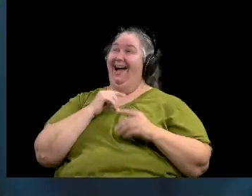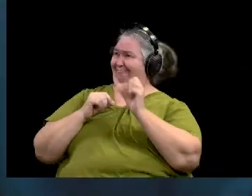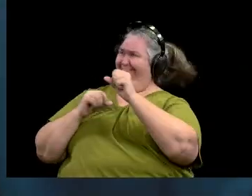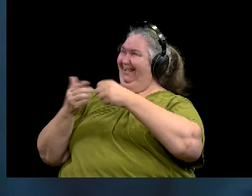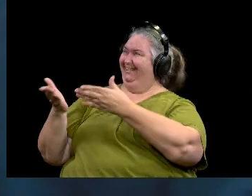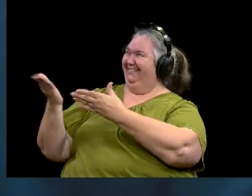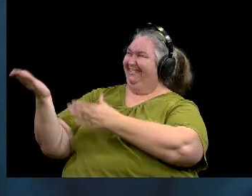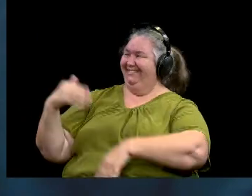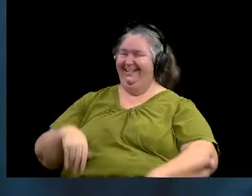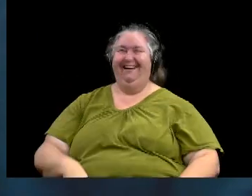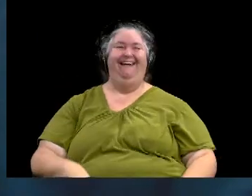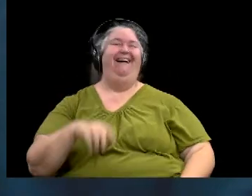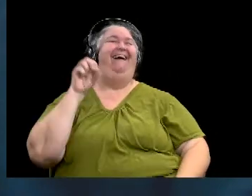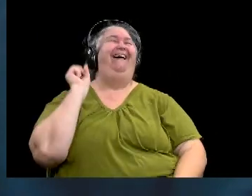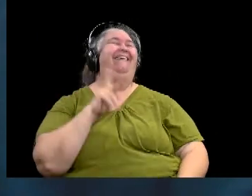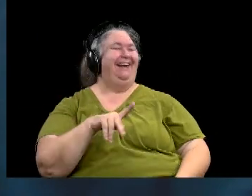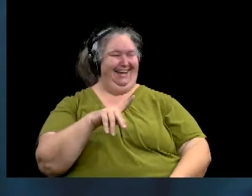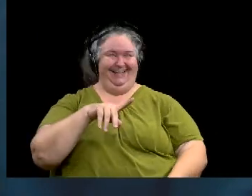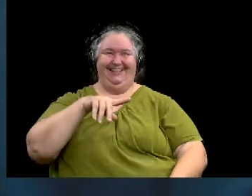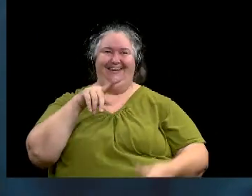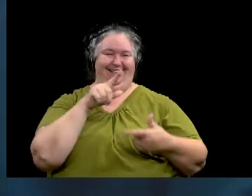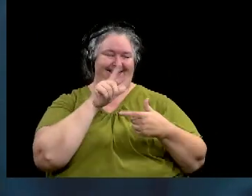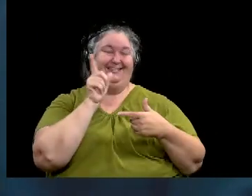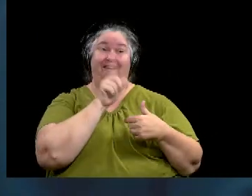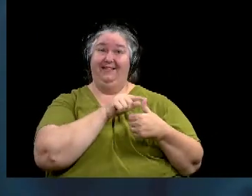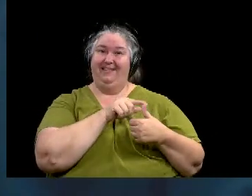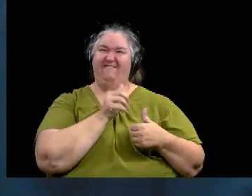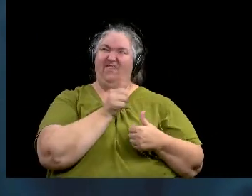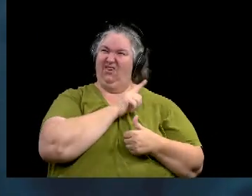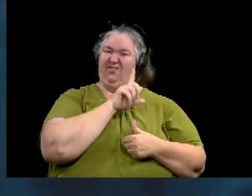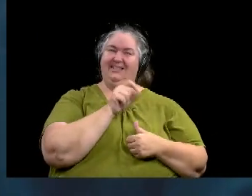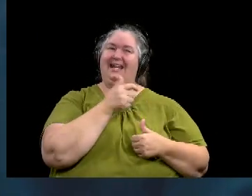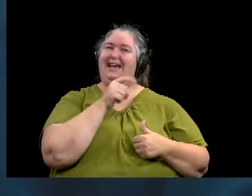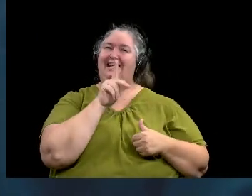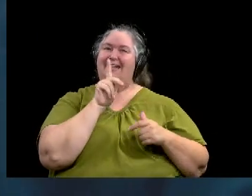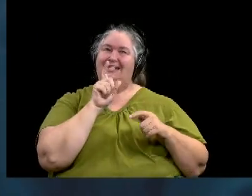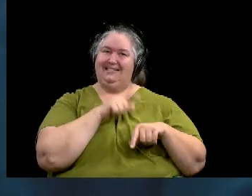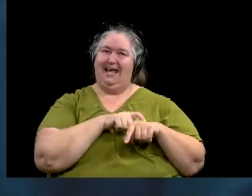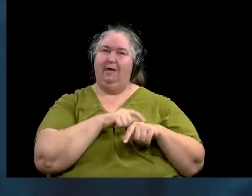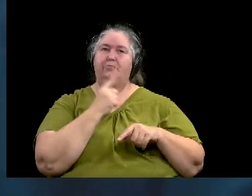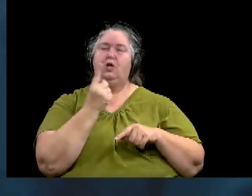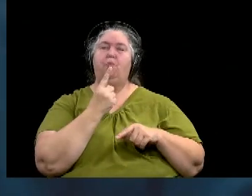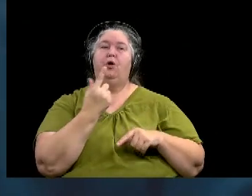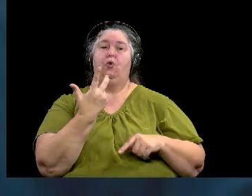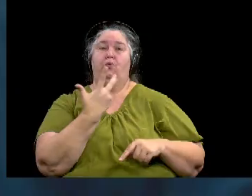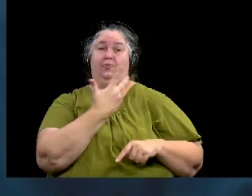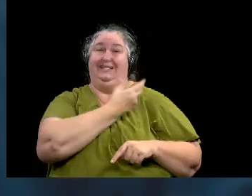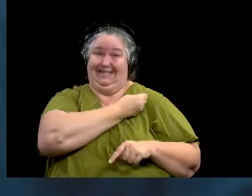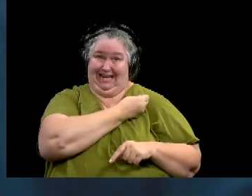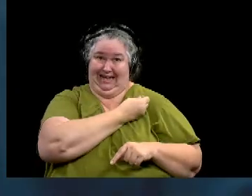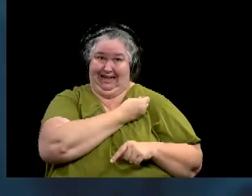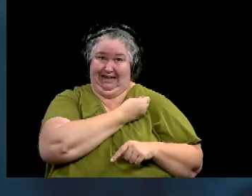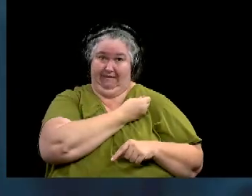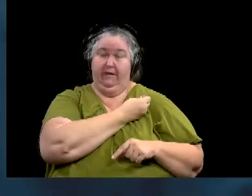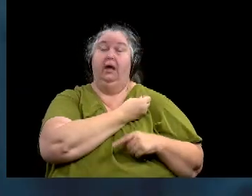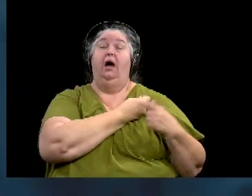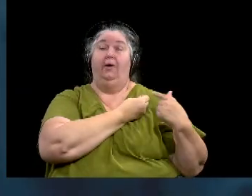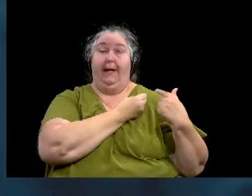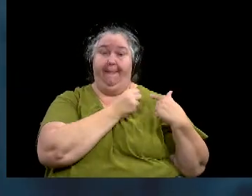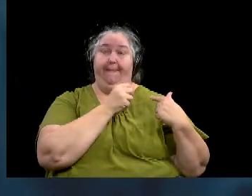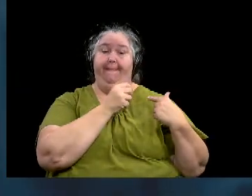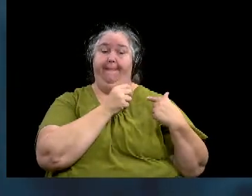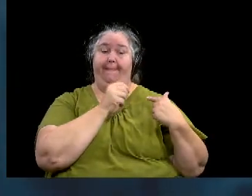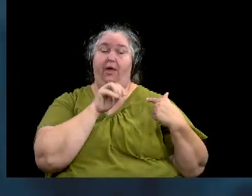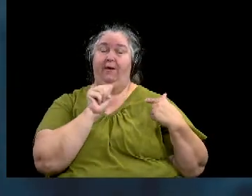receives the vaccine, it's important to keep in mind that those antibodies, which are protective, aren't really going to start gearing up until about